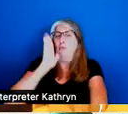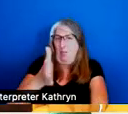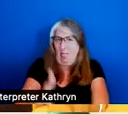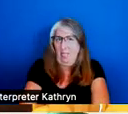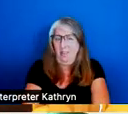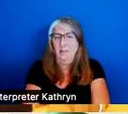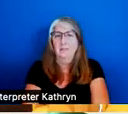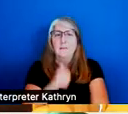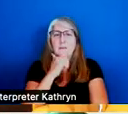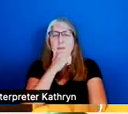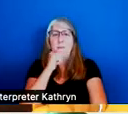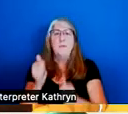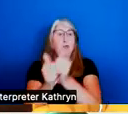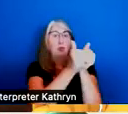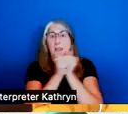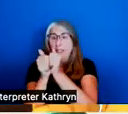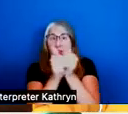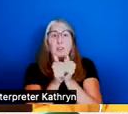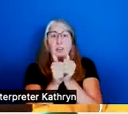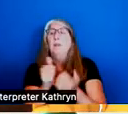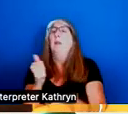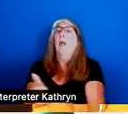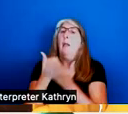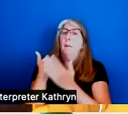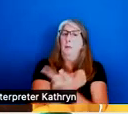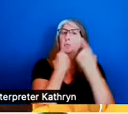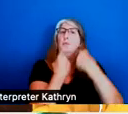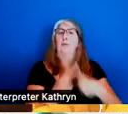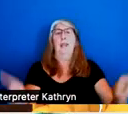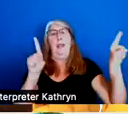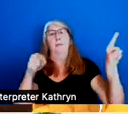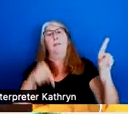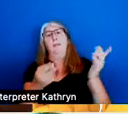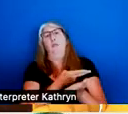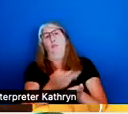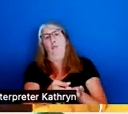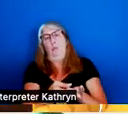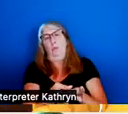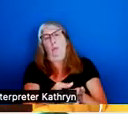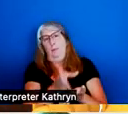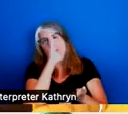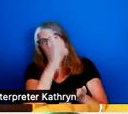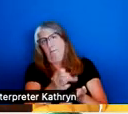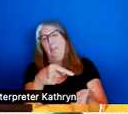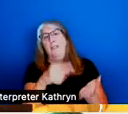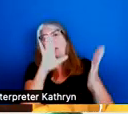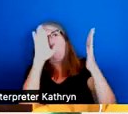Together, help us to proclaim this truth, this hope.